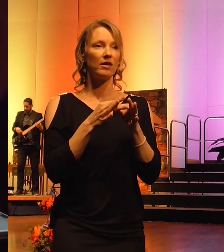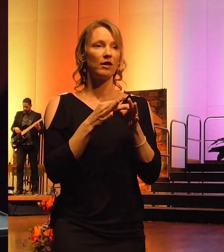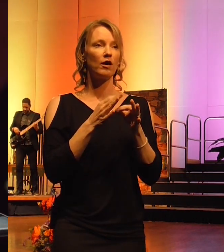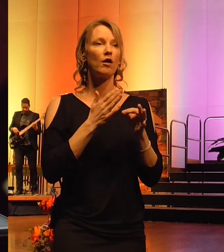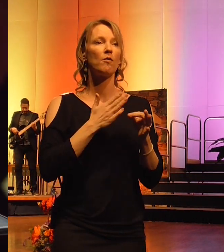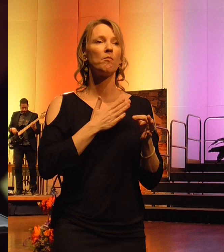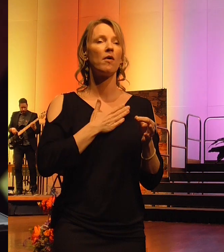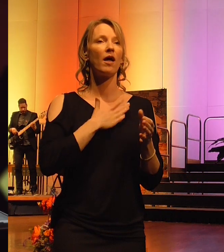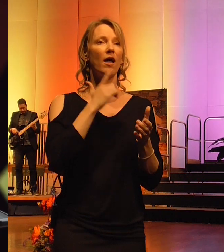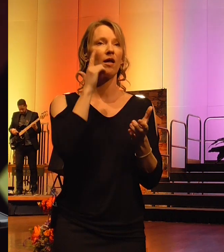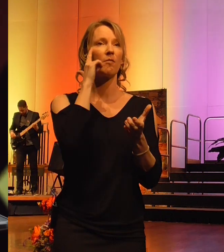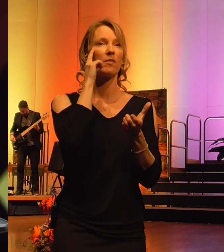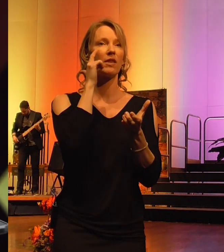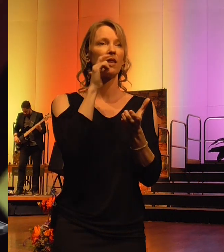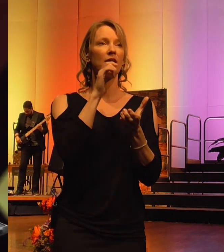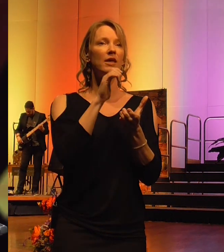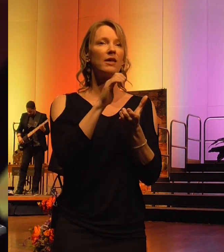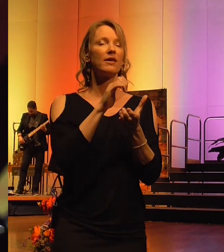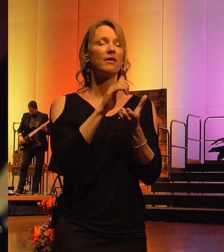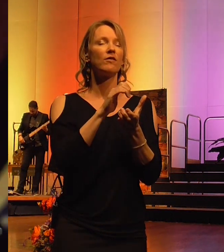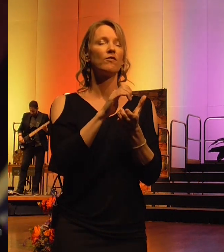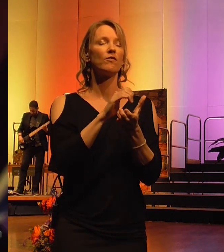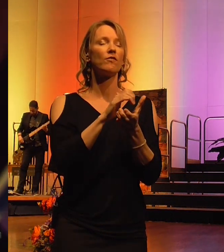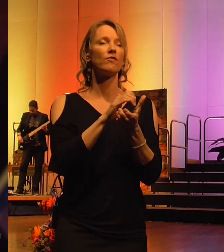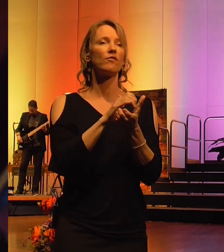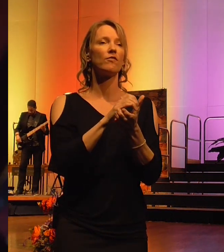and my belief.